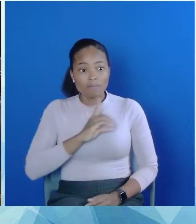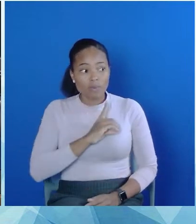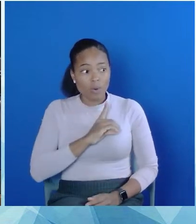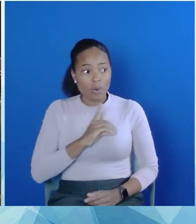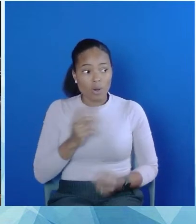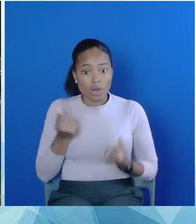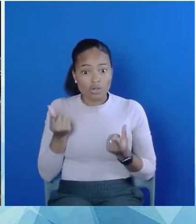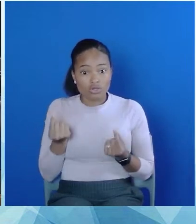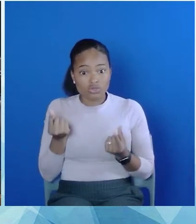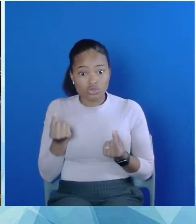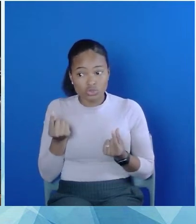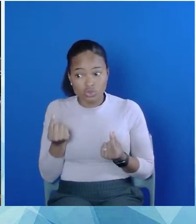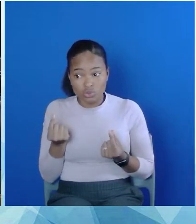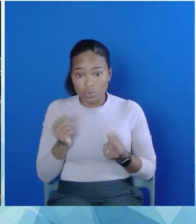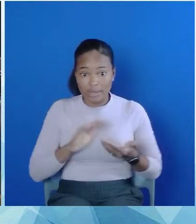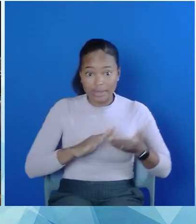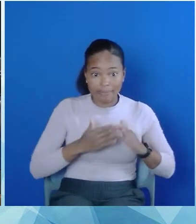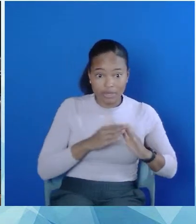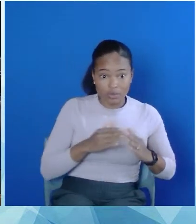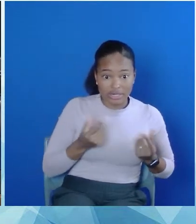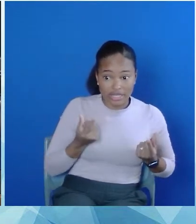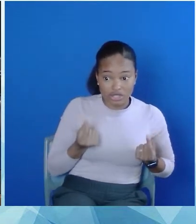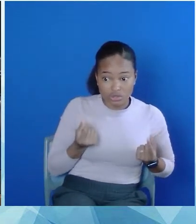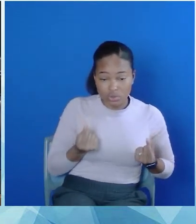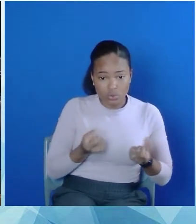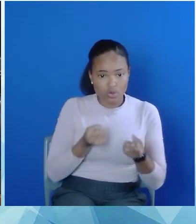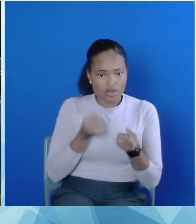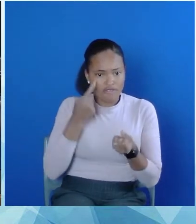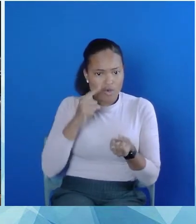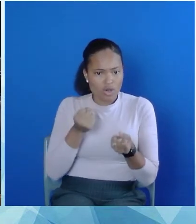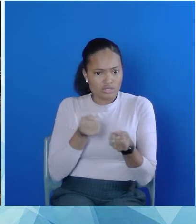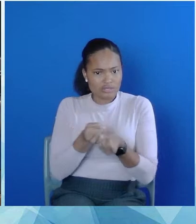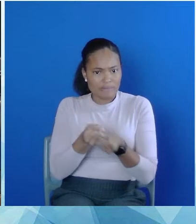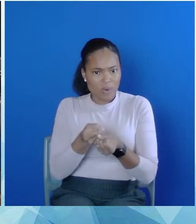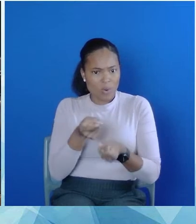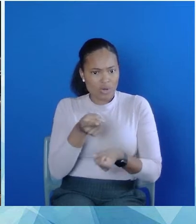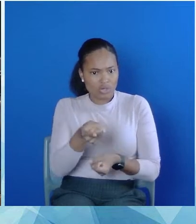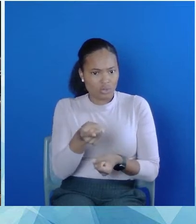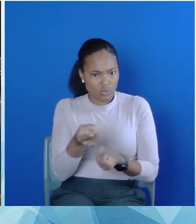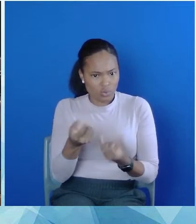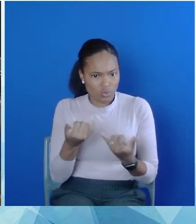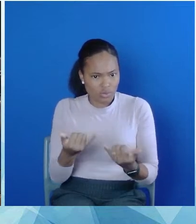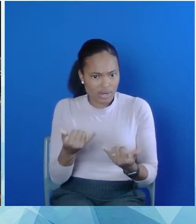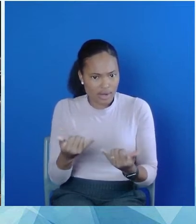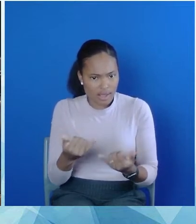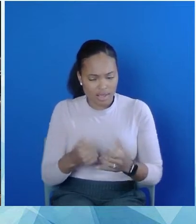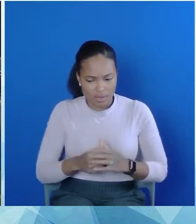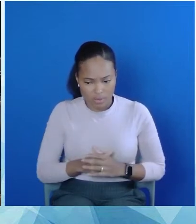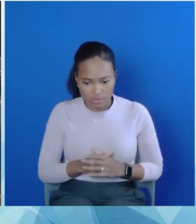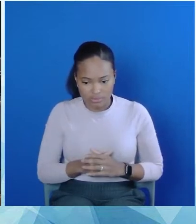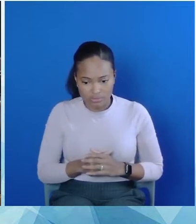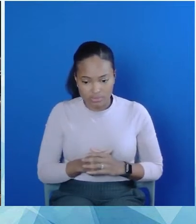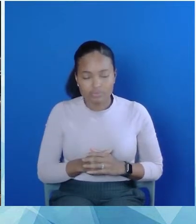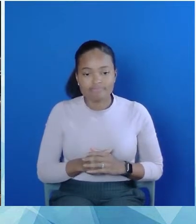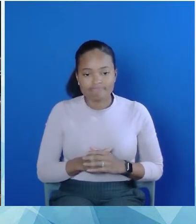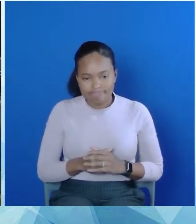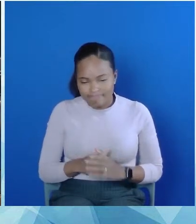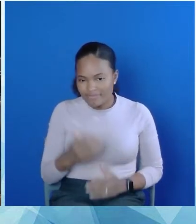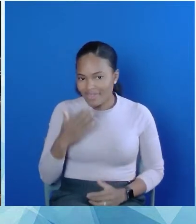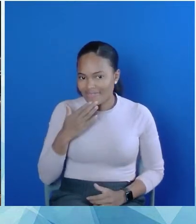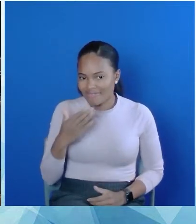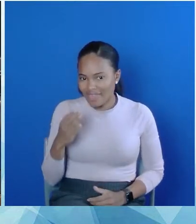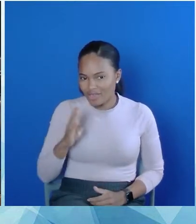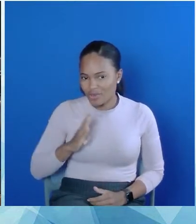can the community do to support you in these efforts at this time? So thank you, Board